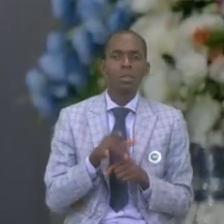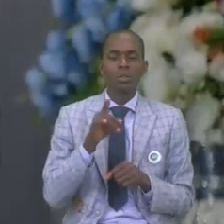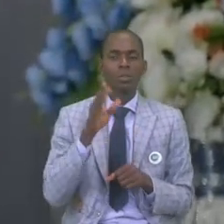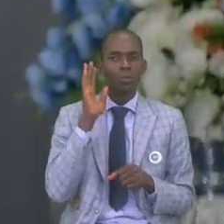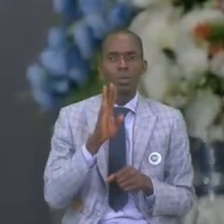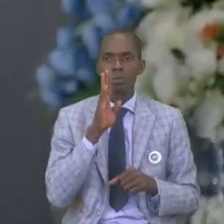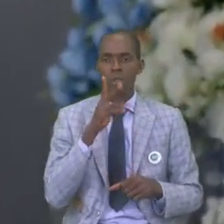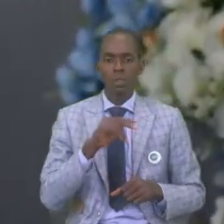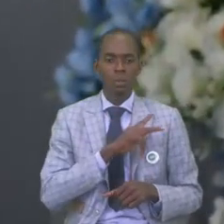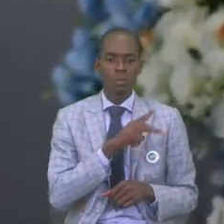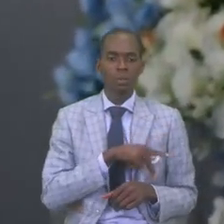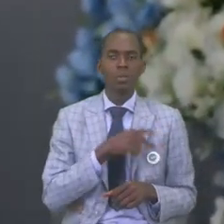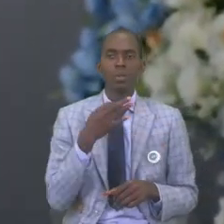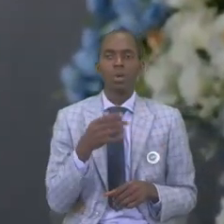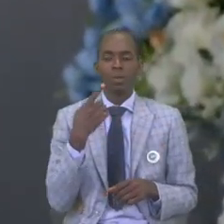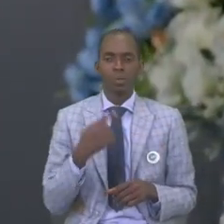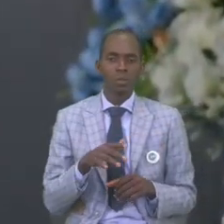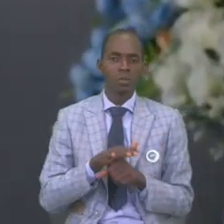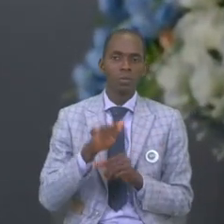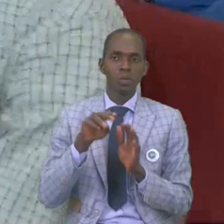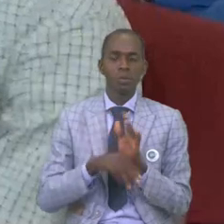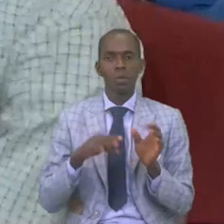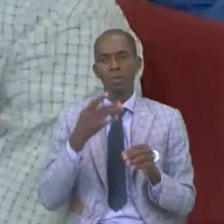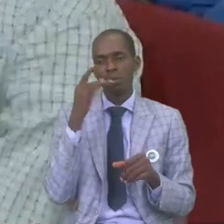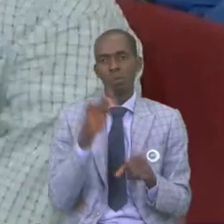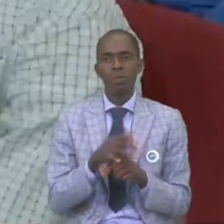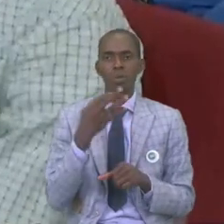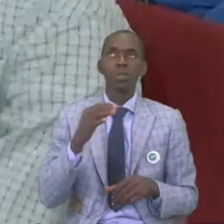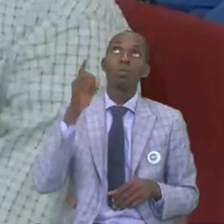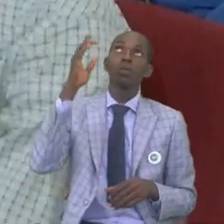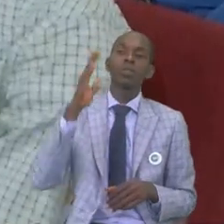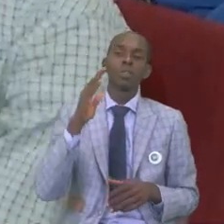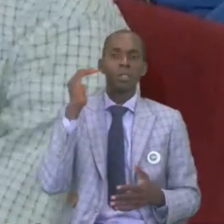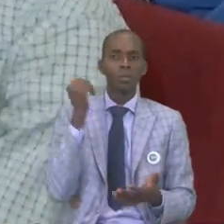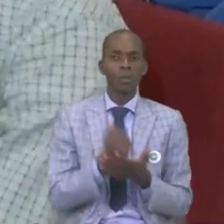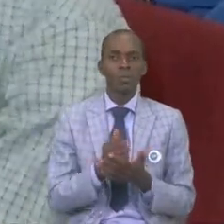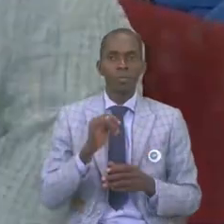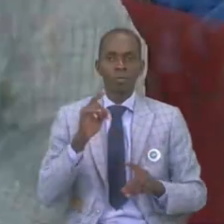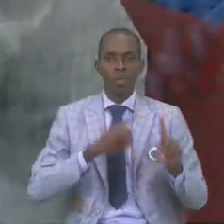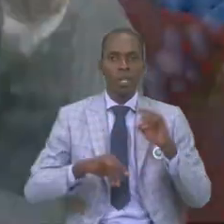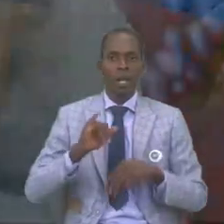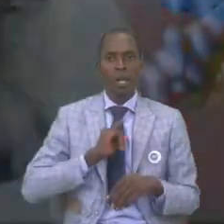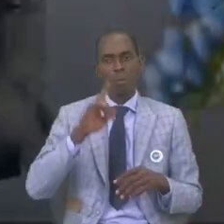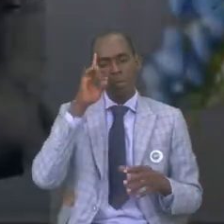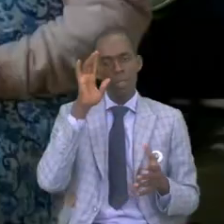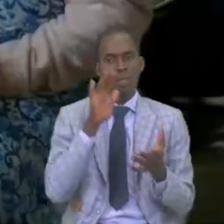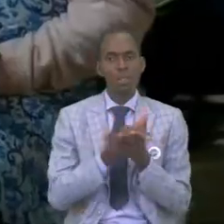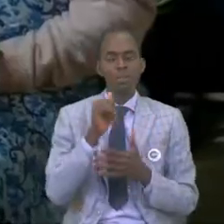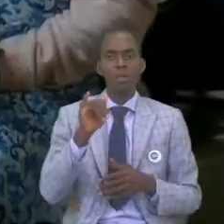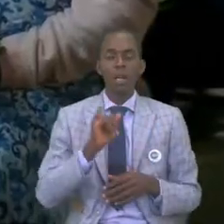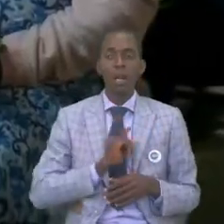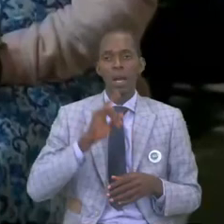personification of the fulfillment of the promise of God. I believe. I